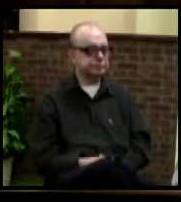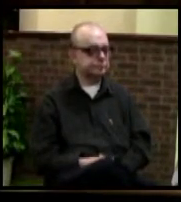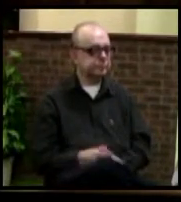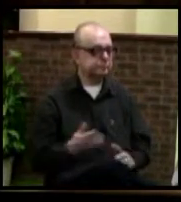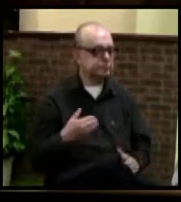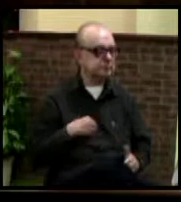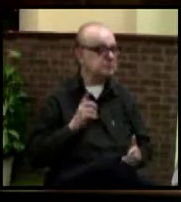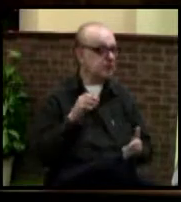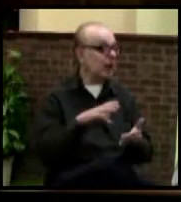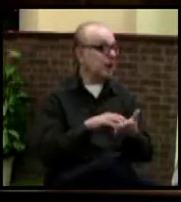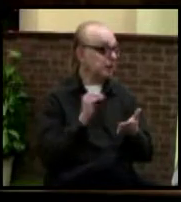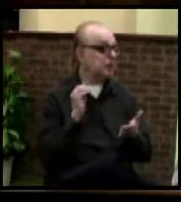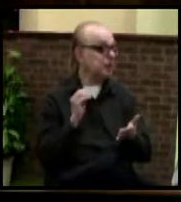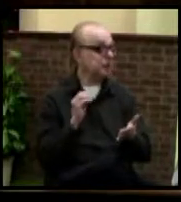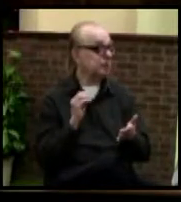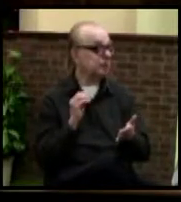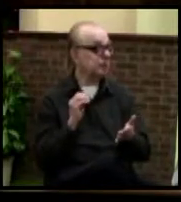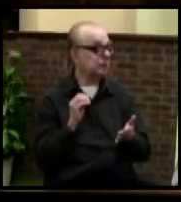I had to learn